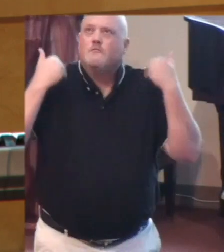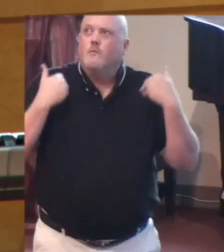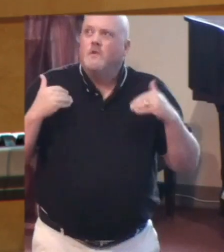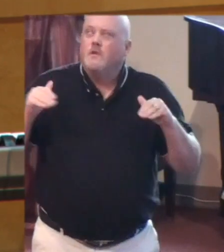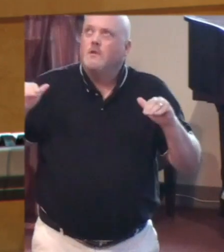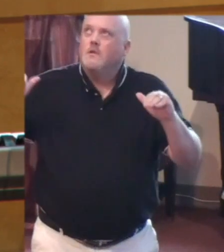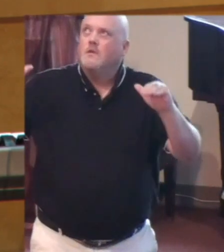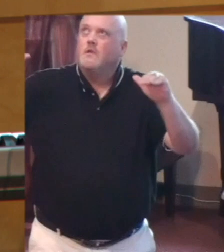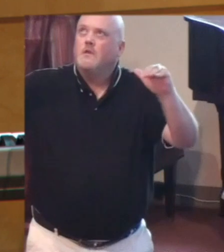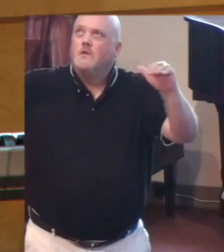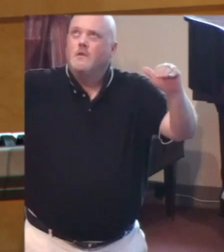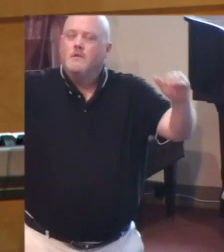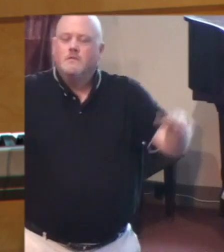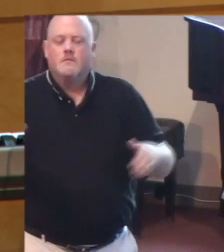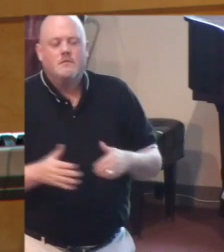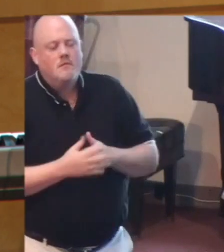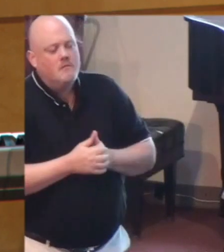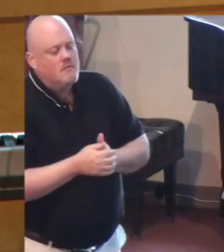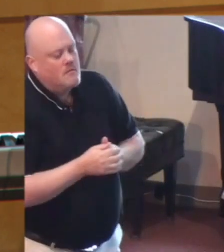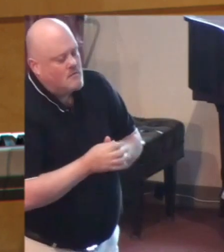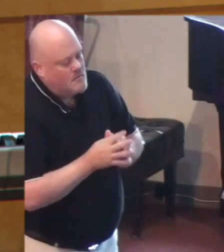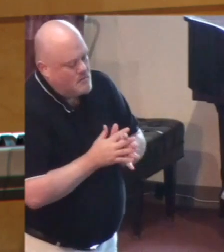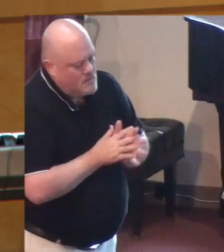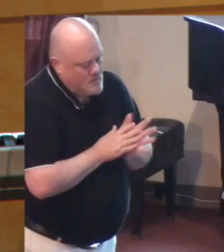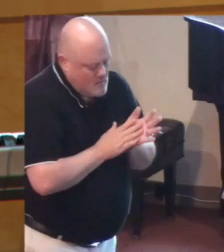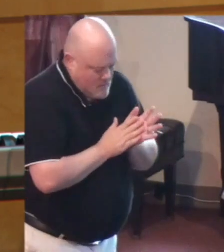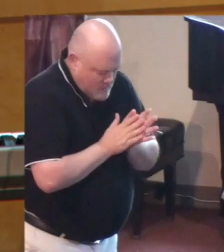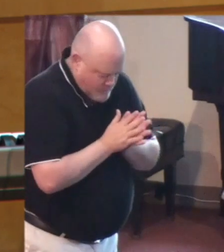angels' wings.